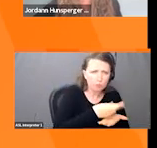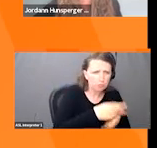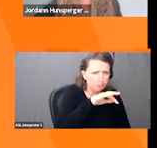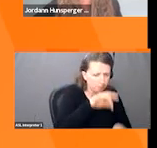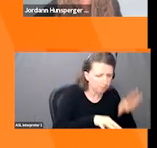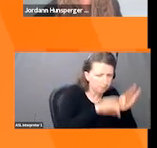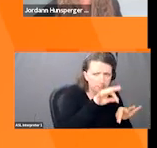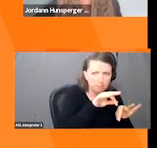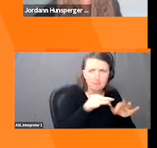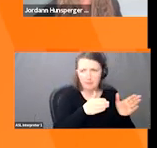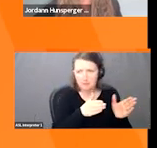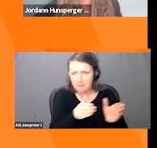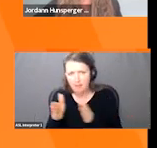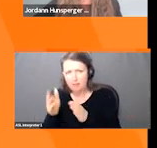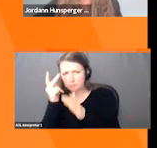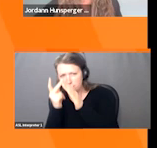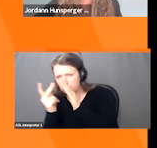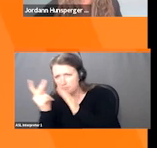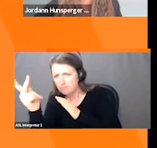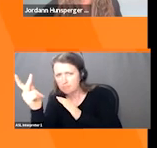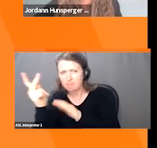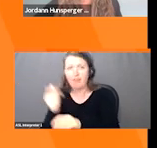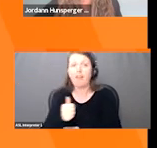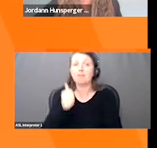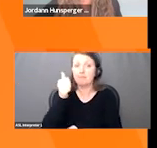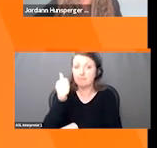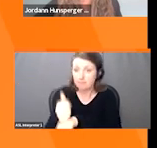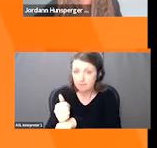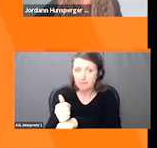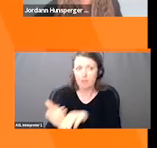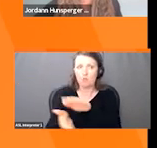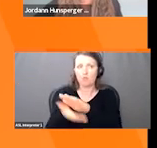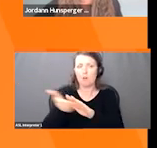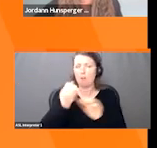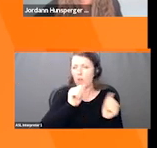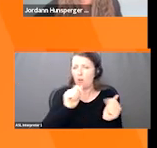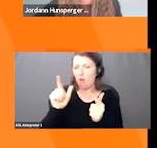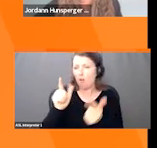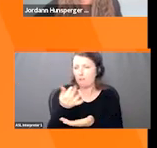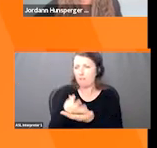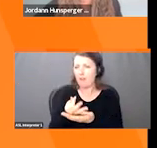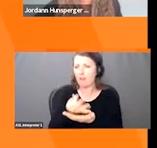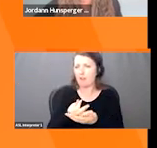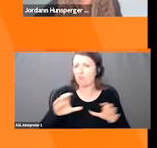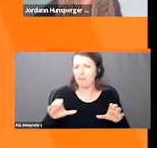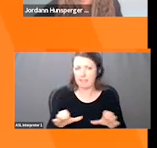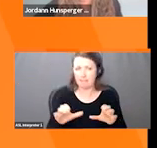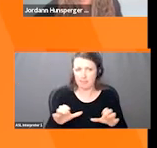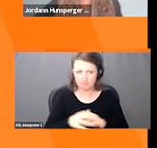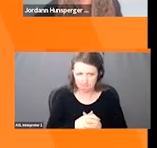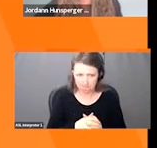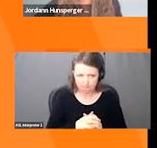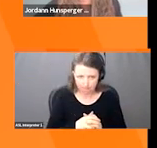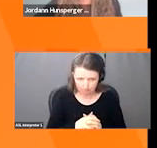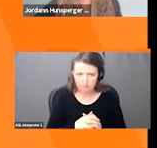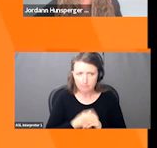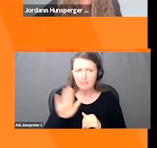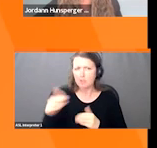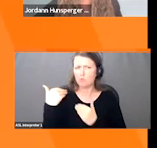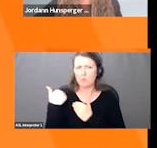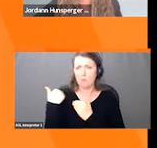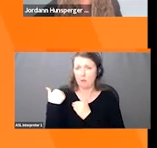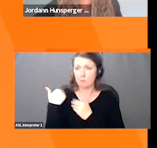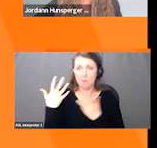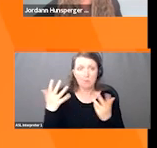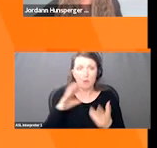as co-founder, Matthew acts as the sales and digital marketing lead for the company, providing guidance and